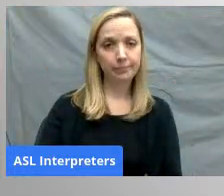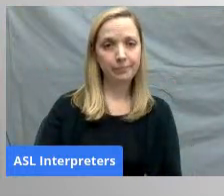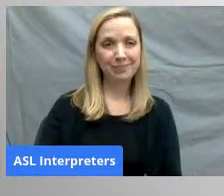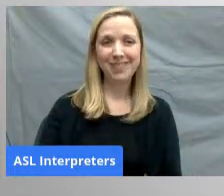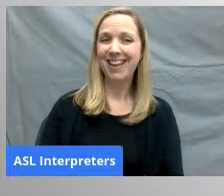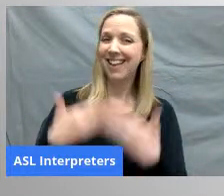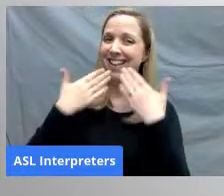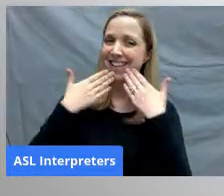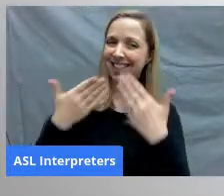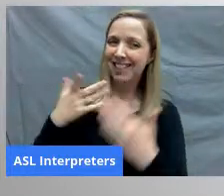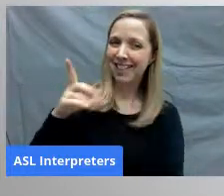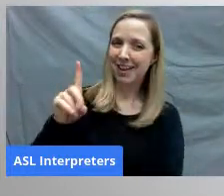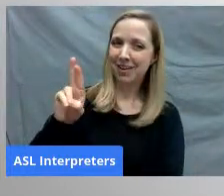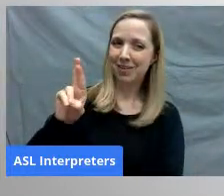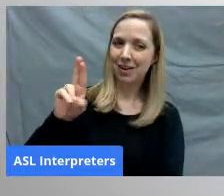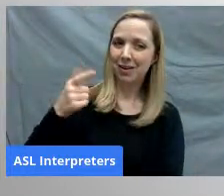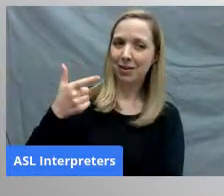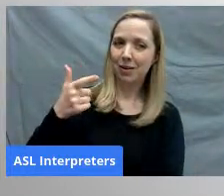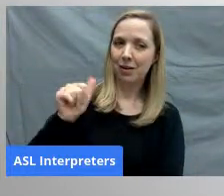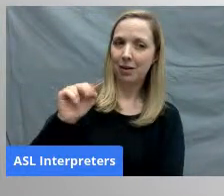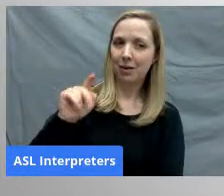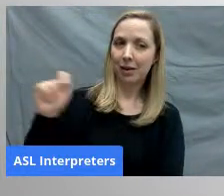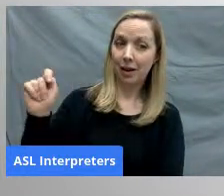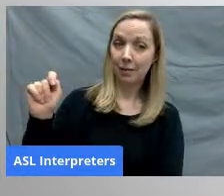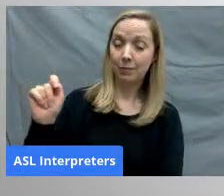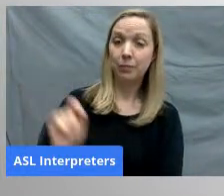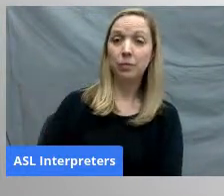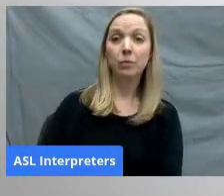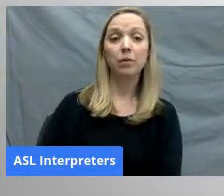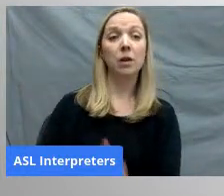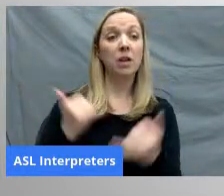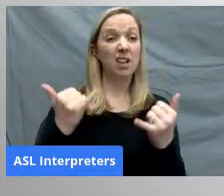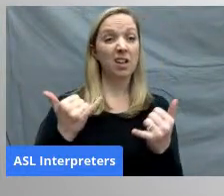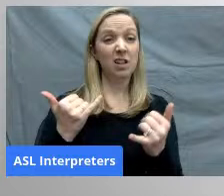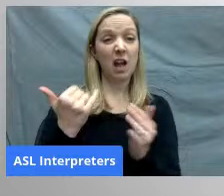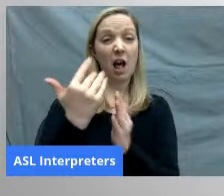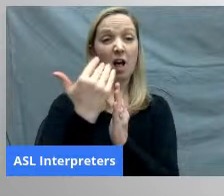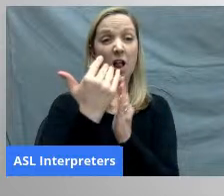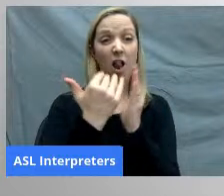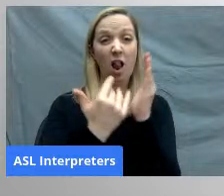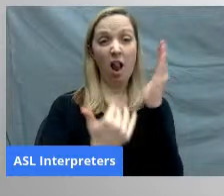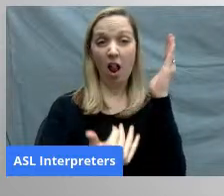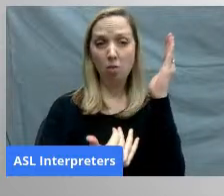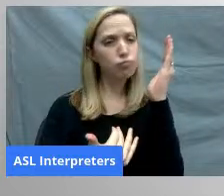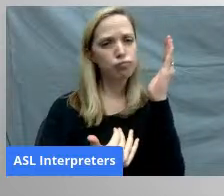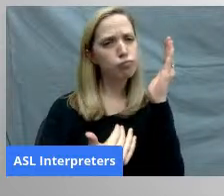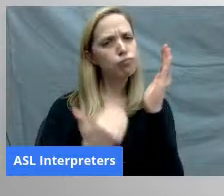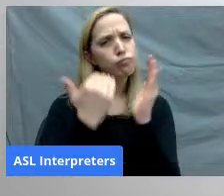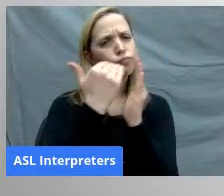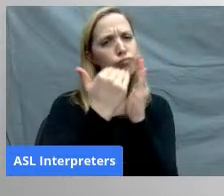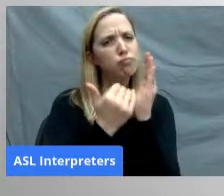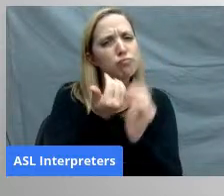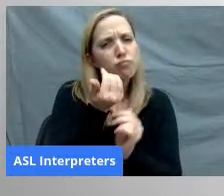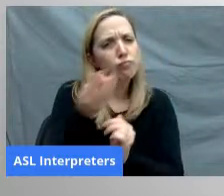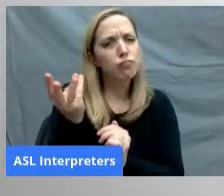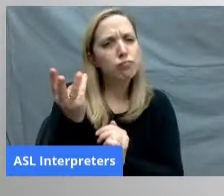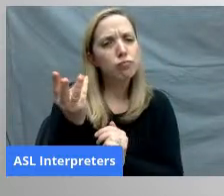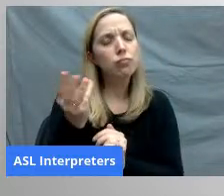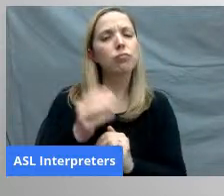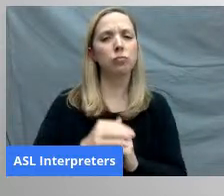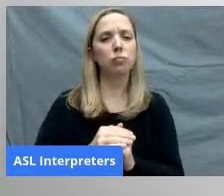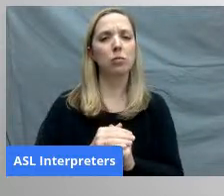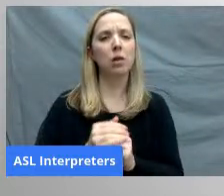Thank you, Dr. Gant. So we have a pretty small list today. We're kind of cleaning up the last of a few